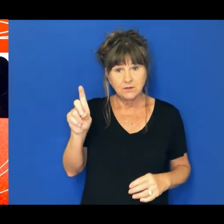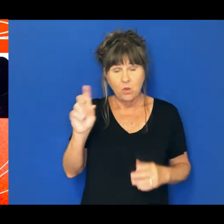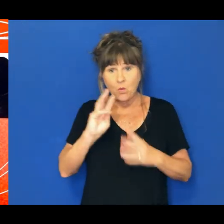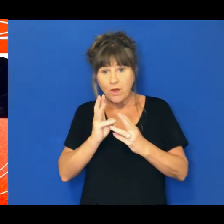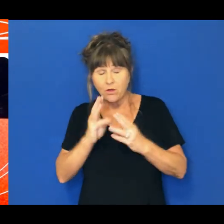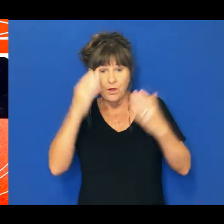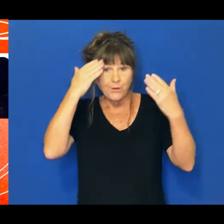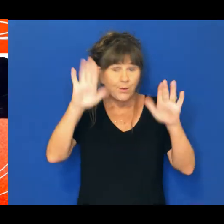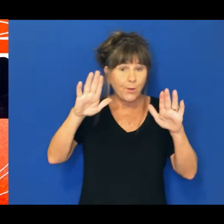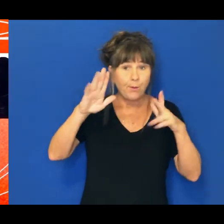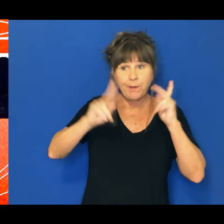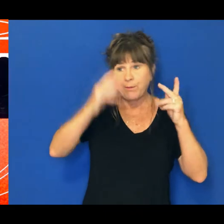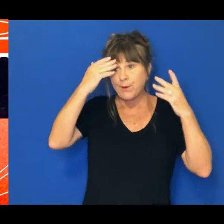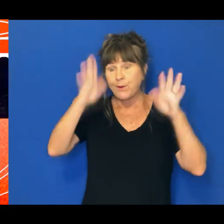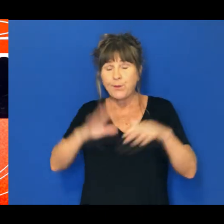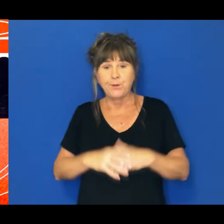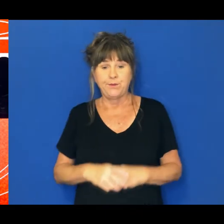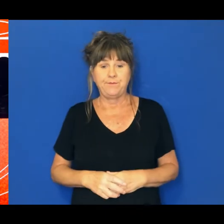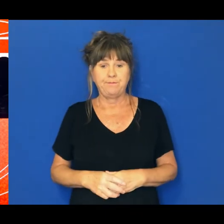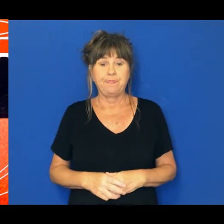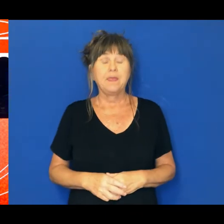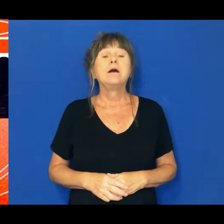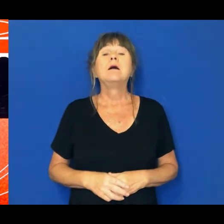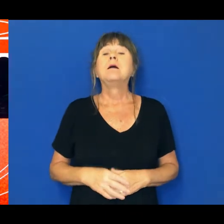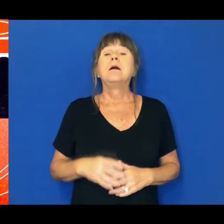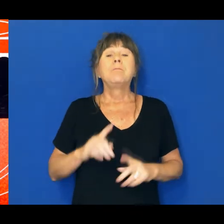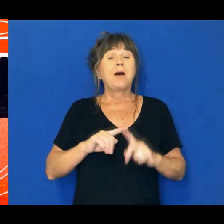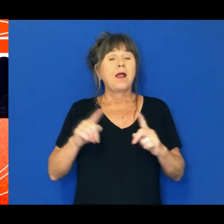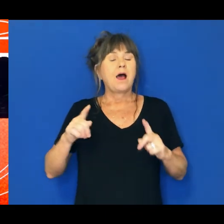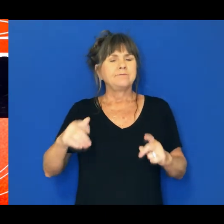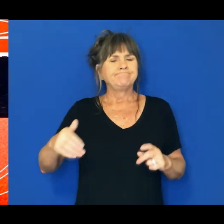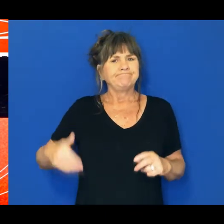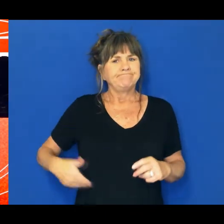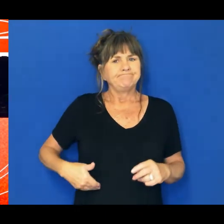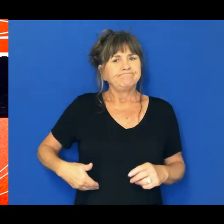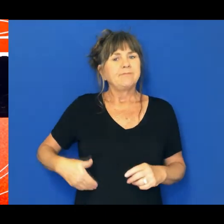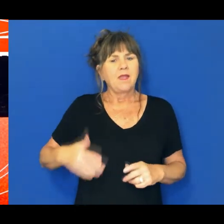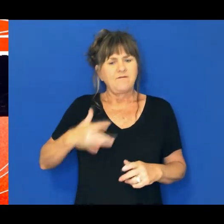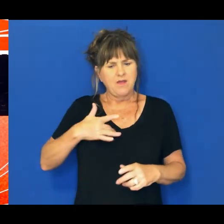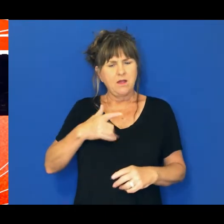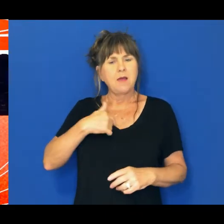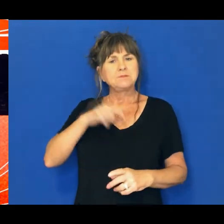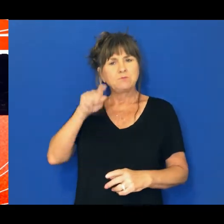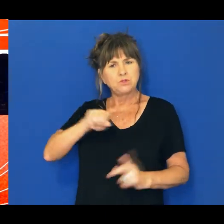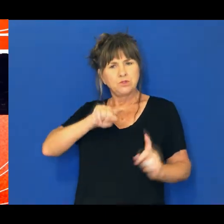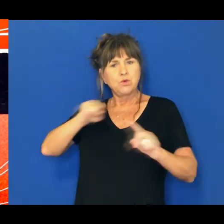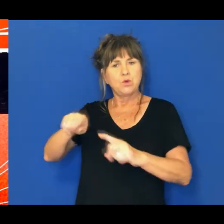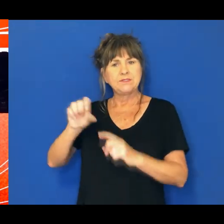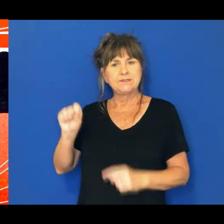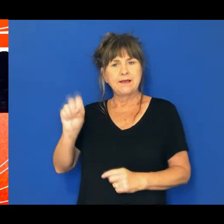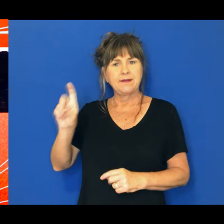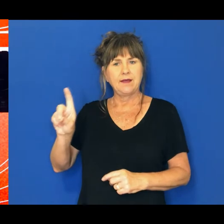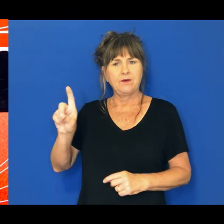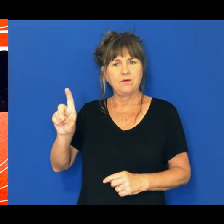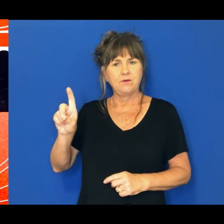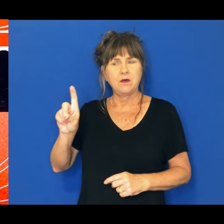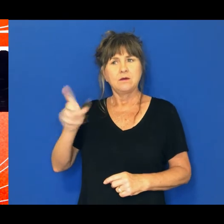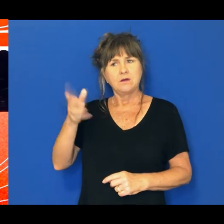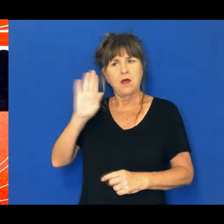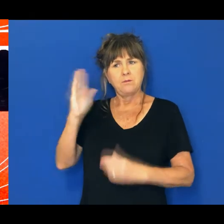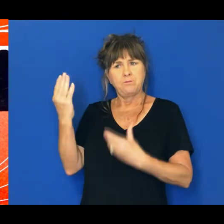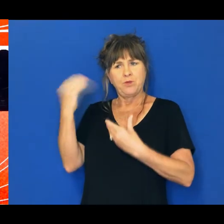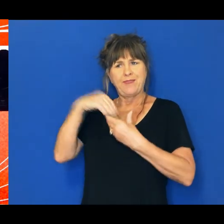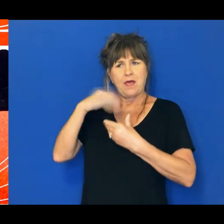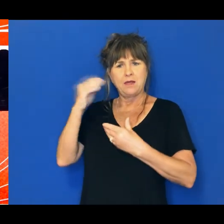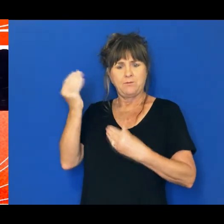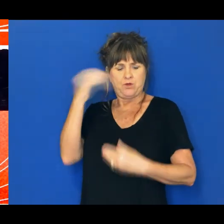didn't know if the people were good looking or bad looking. I didn't know any of that stuff. For whatever reason, I just thought San Diego. God had impressed it on my heart. And as a